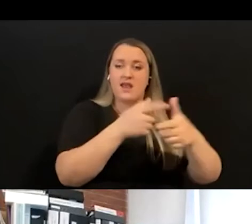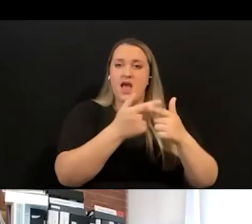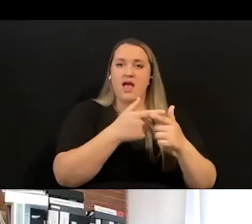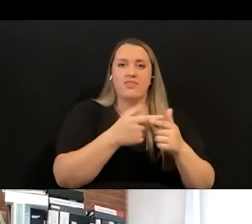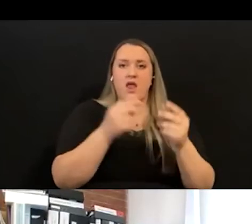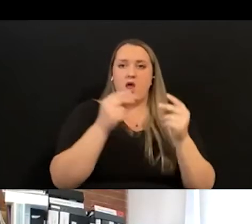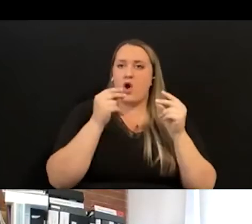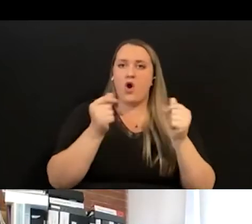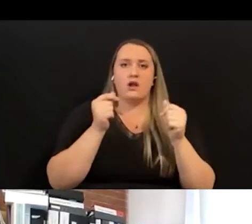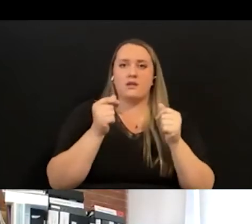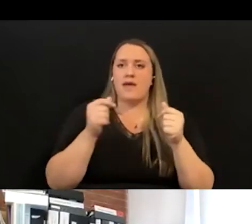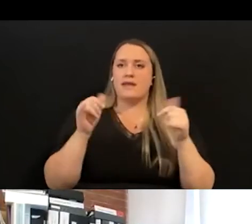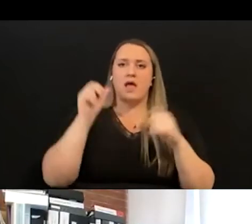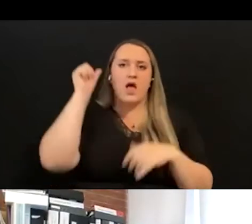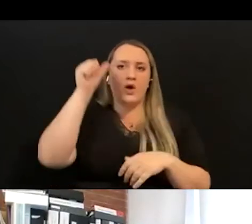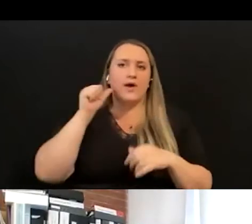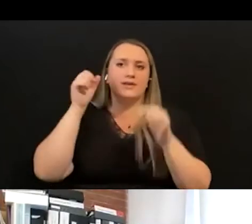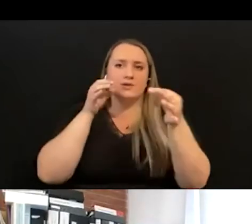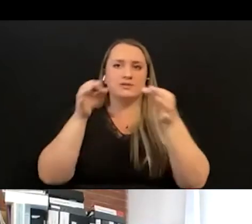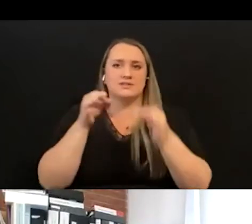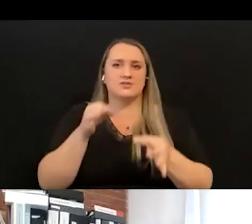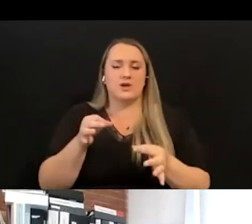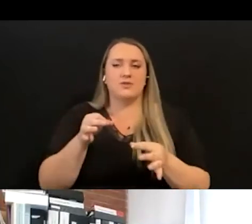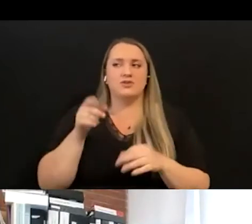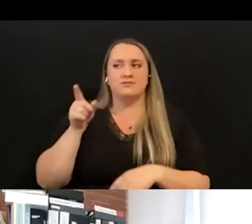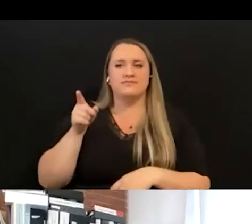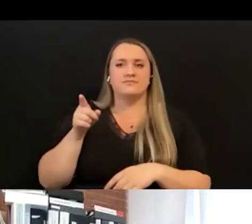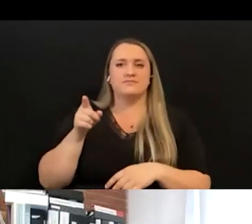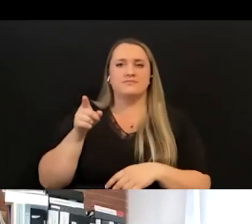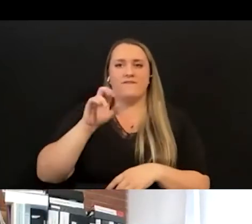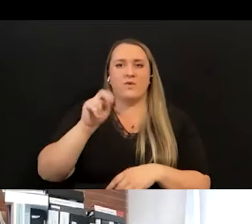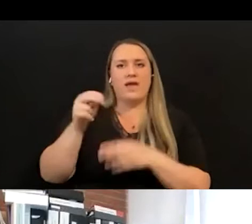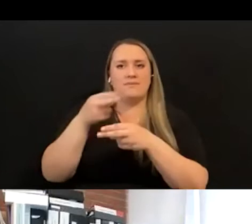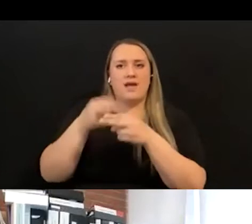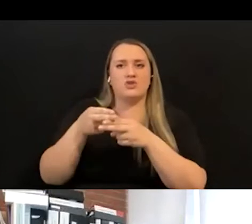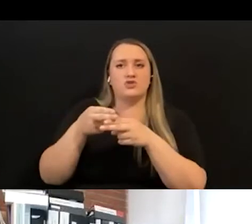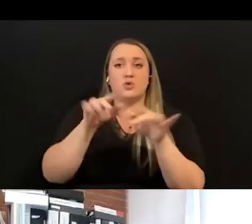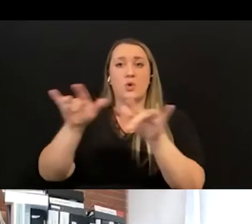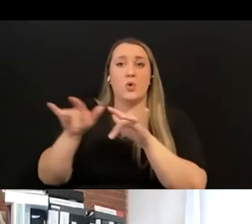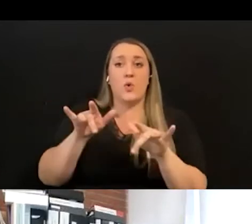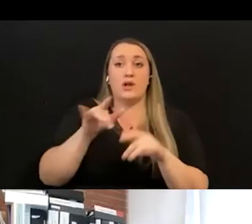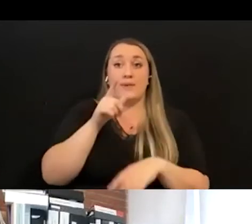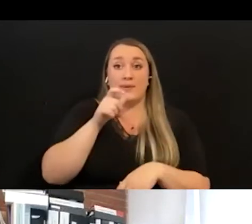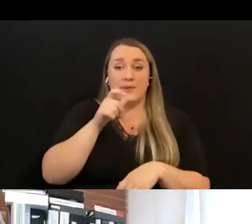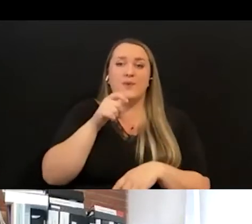play an audio description, as Fran mentioned, like in most cases recorded by the artists themselves.